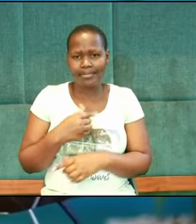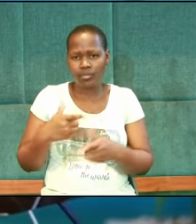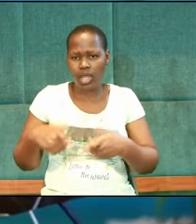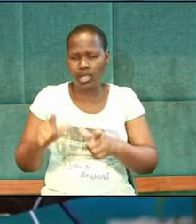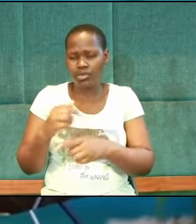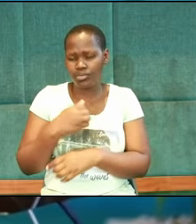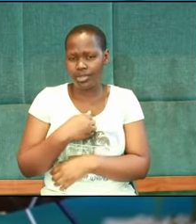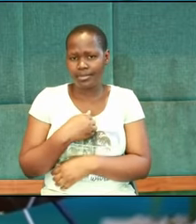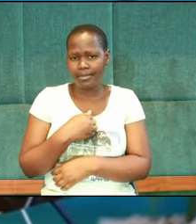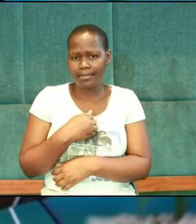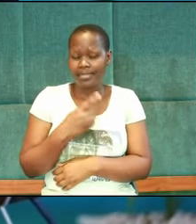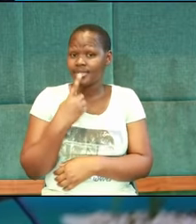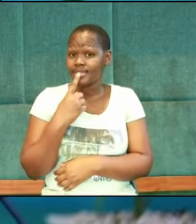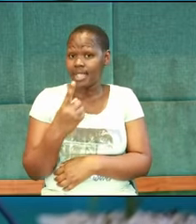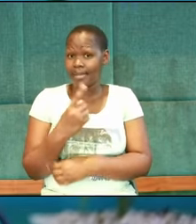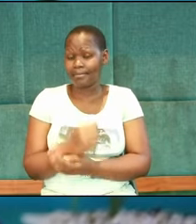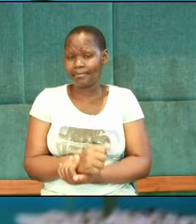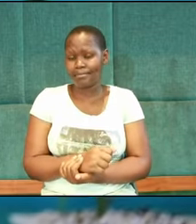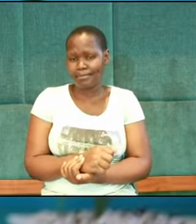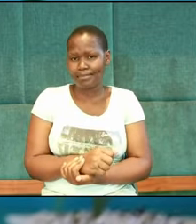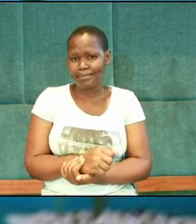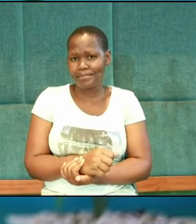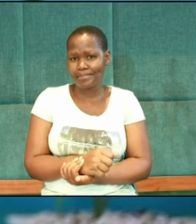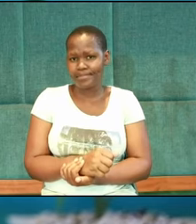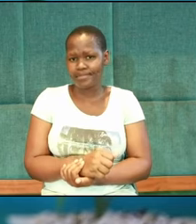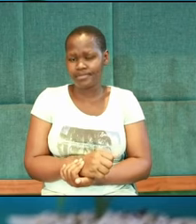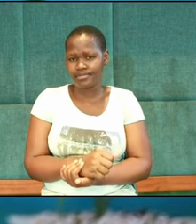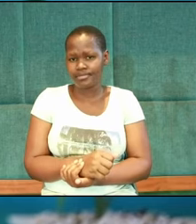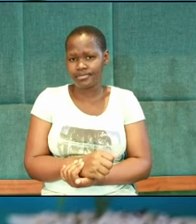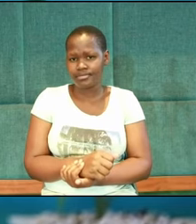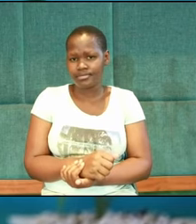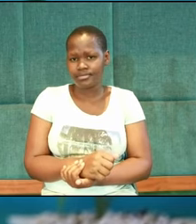Allow me, say it this way.